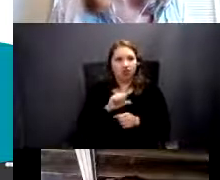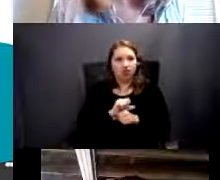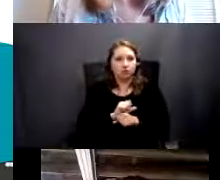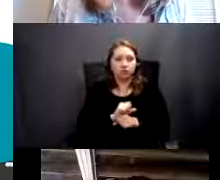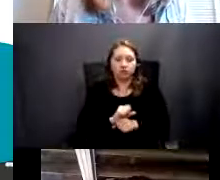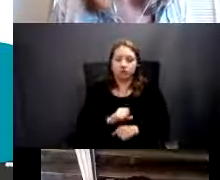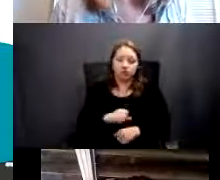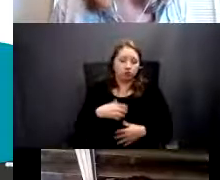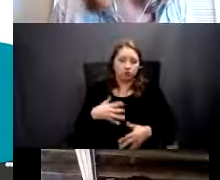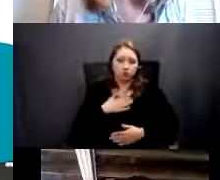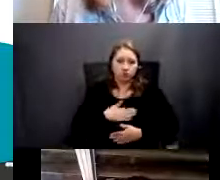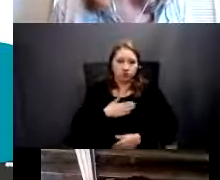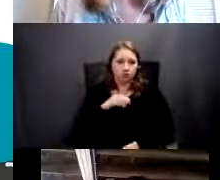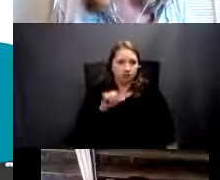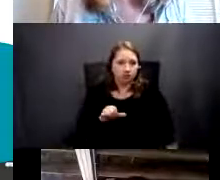appreciated.